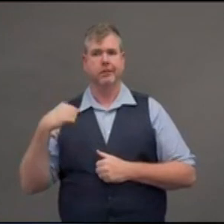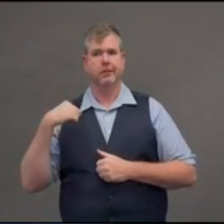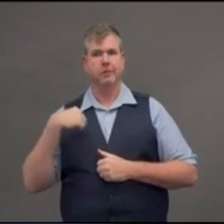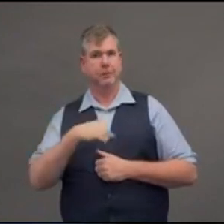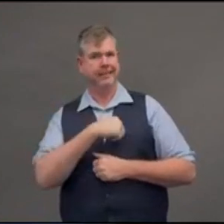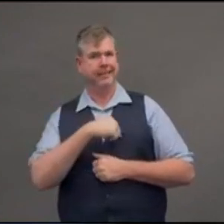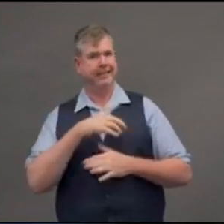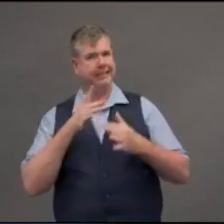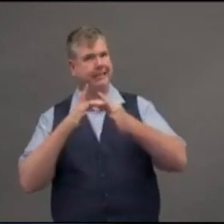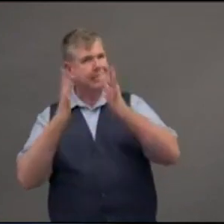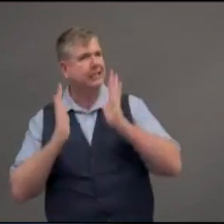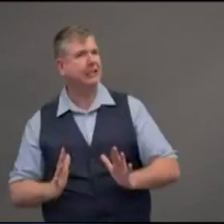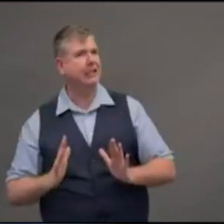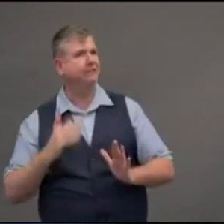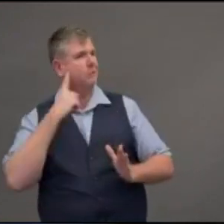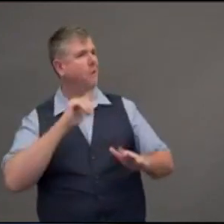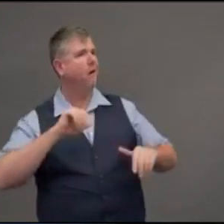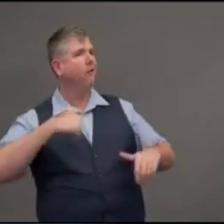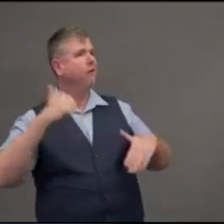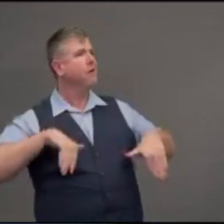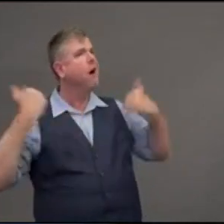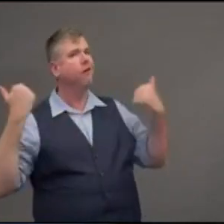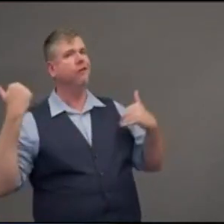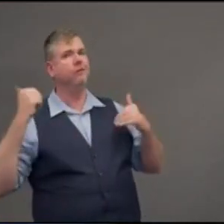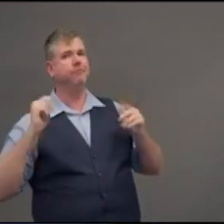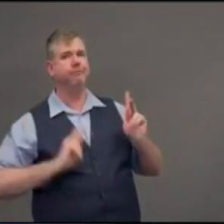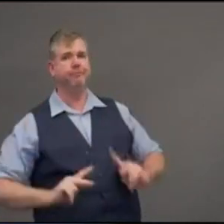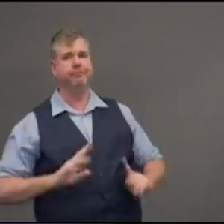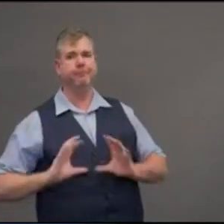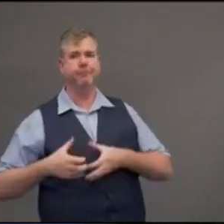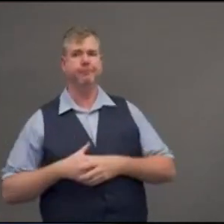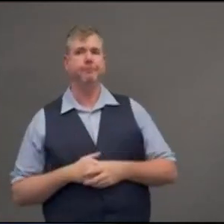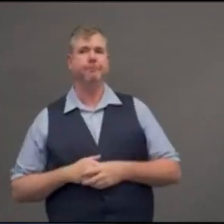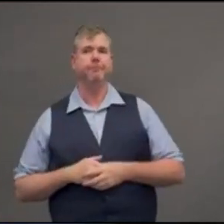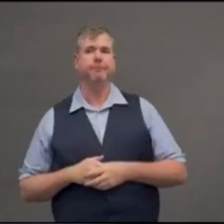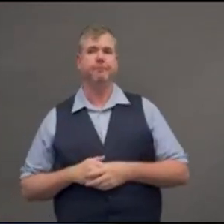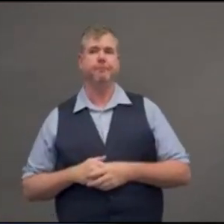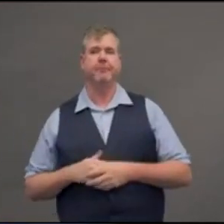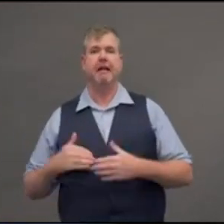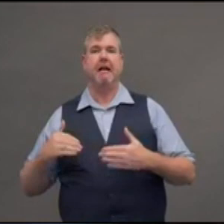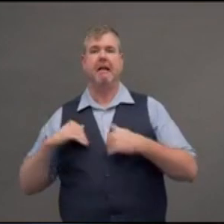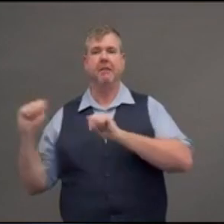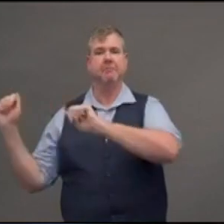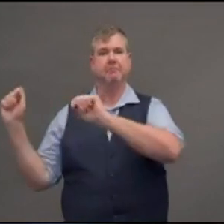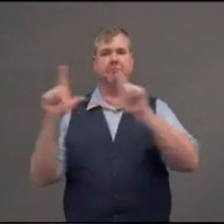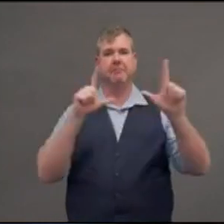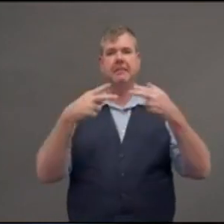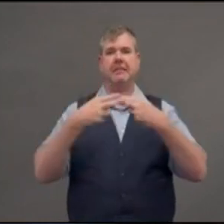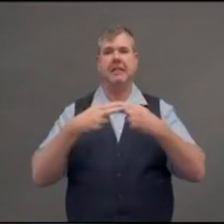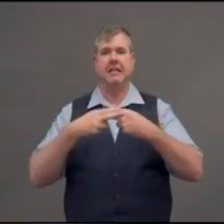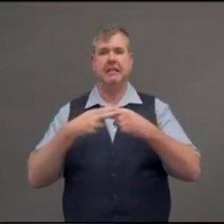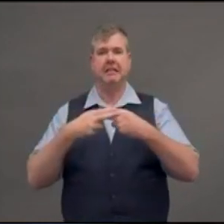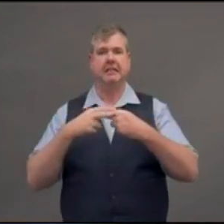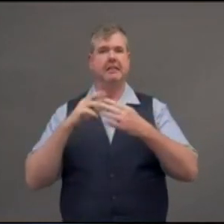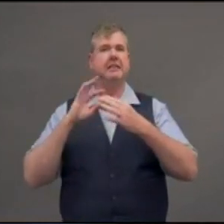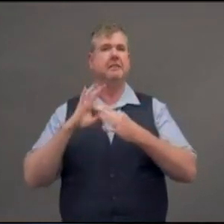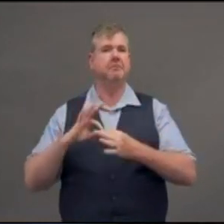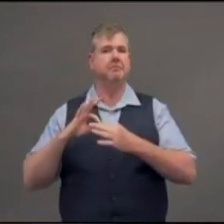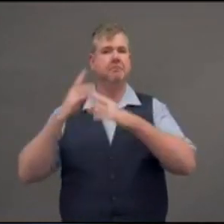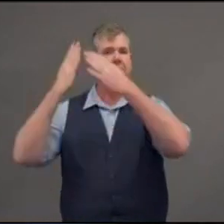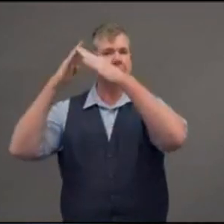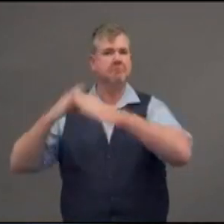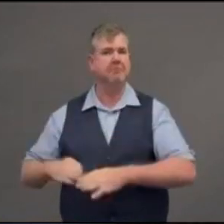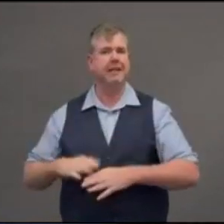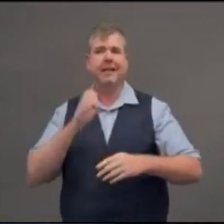are coming. That's my message. Yeah, we have a slide here of cases by age group. Now, on June 19th,